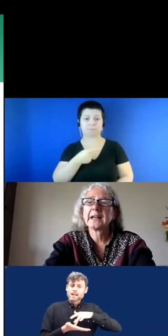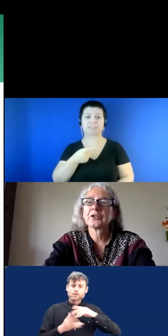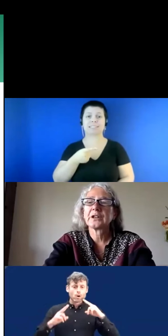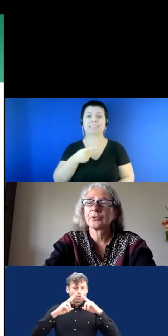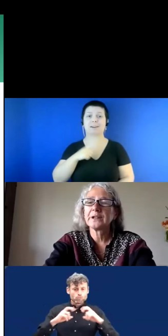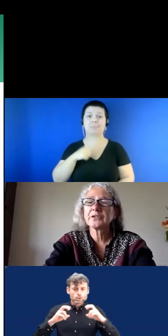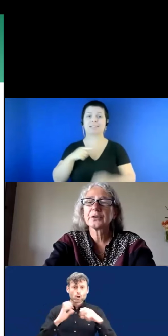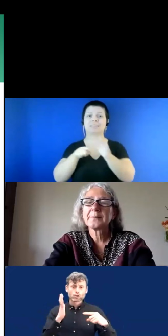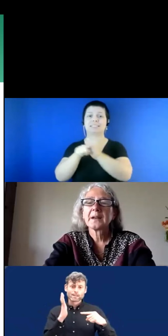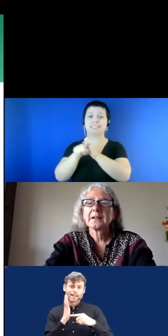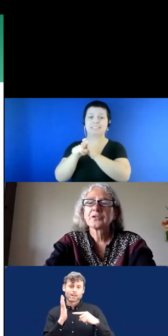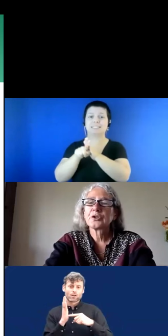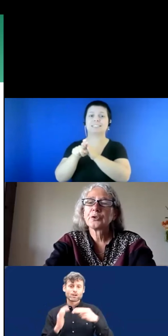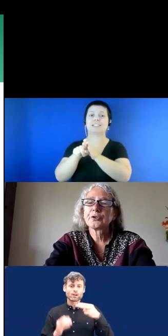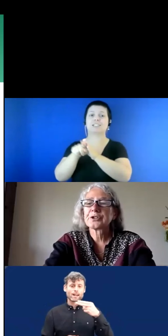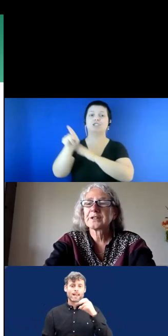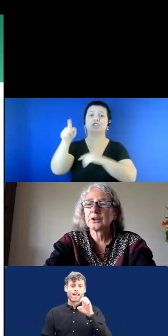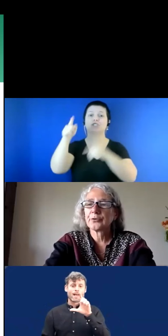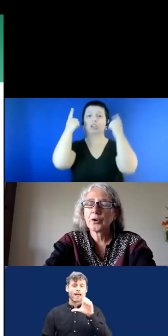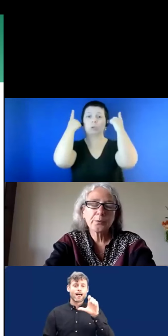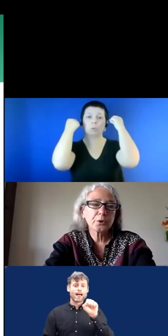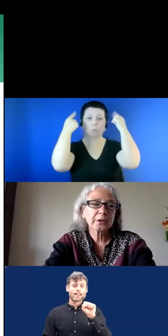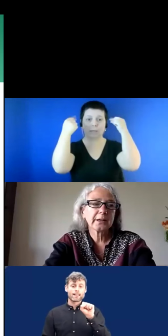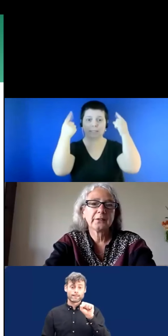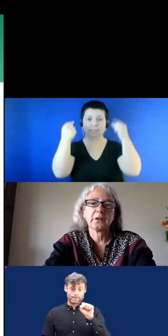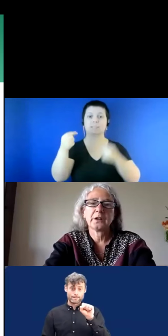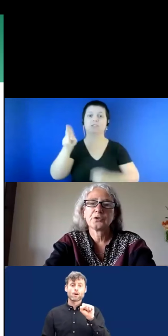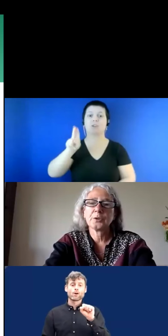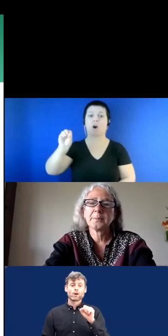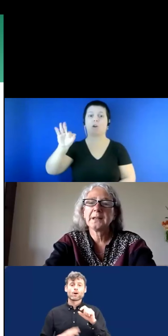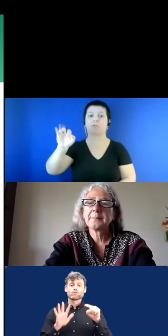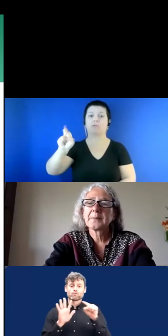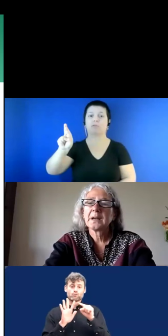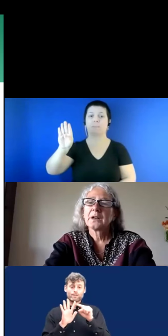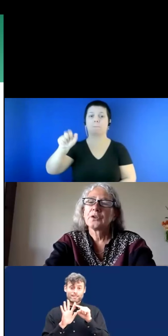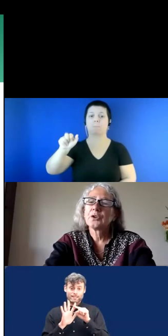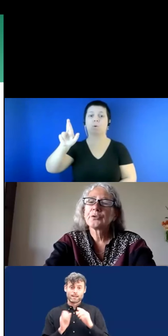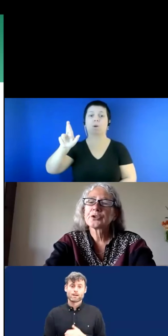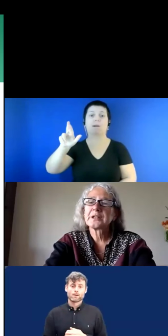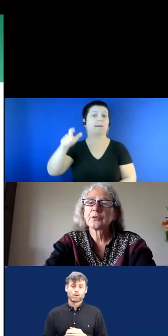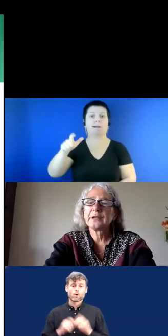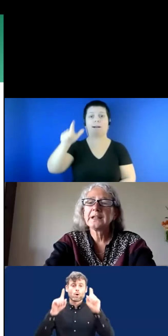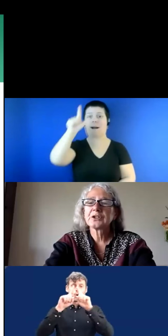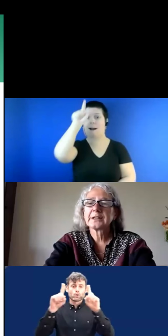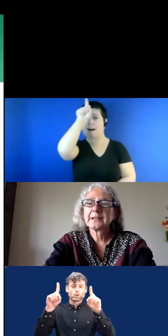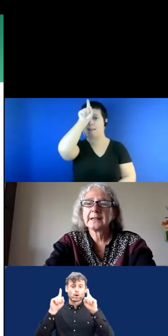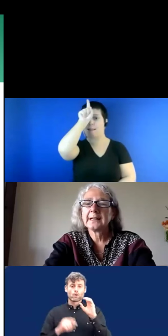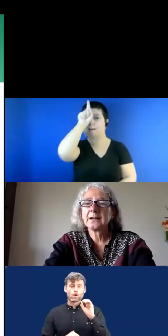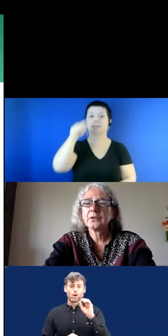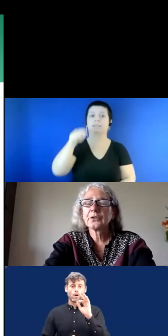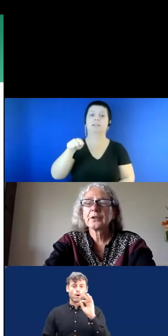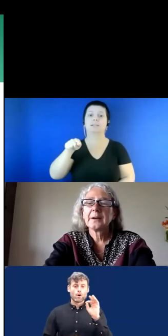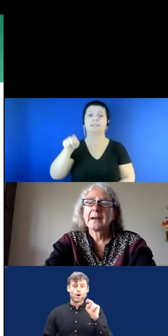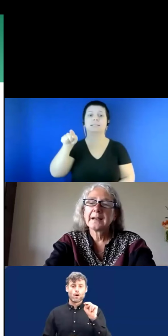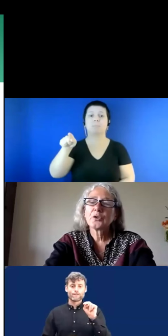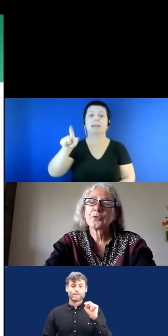Technology Hellas in Greece. There's the University of Offenburg in Germany, the University of Leeds in